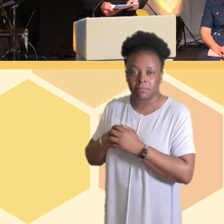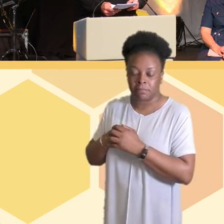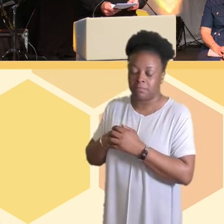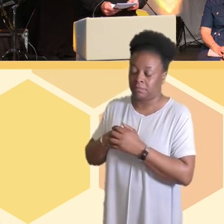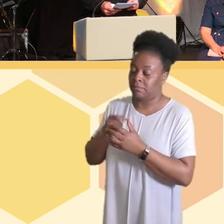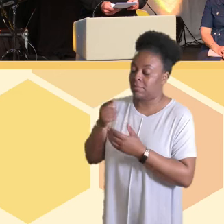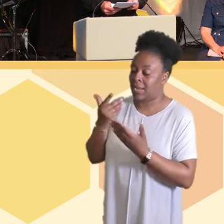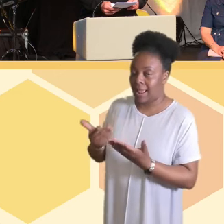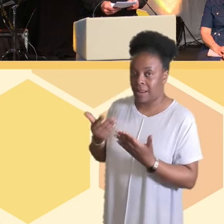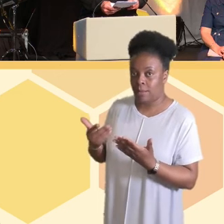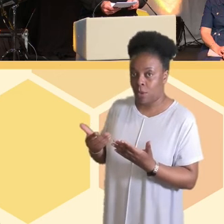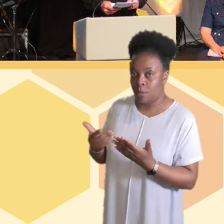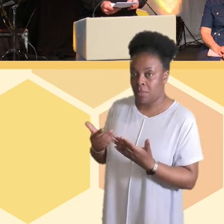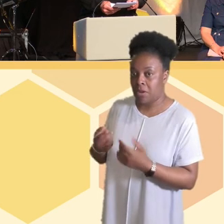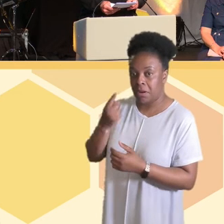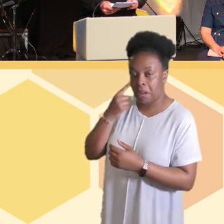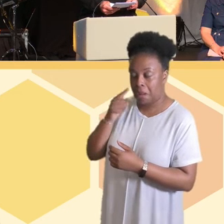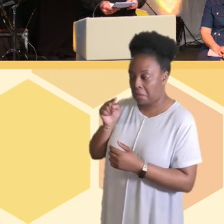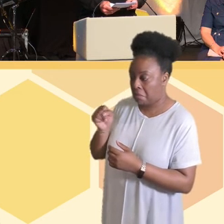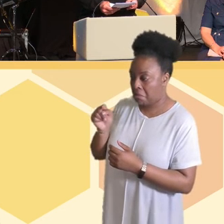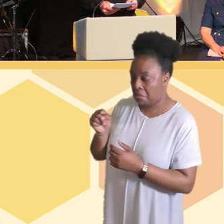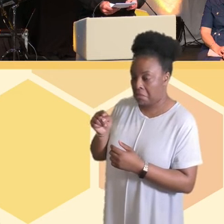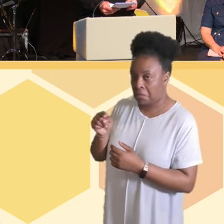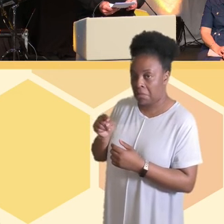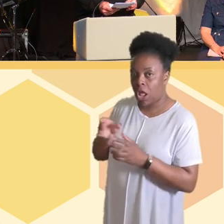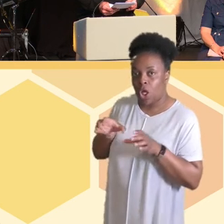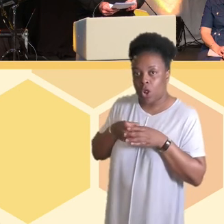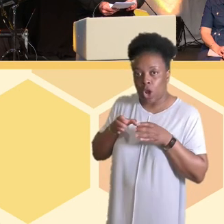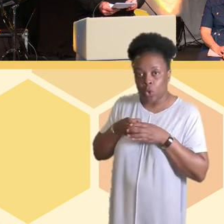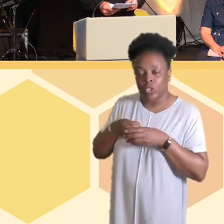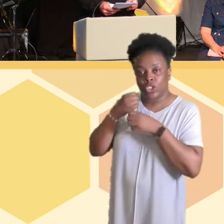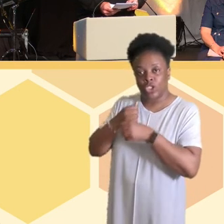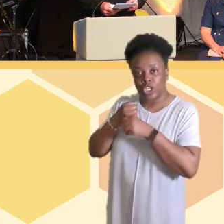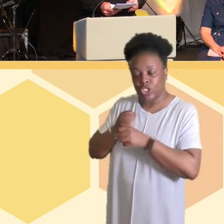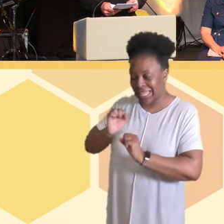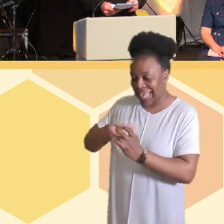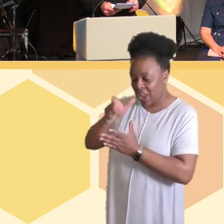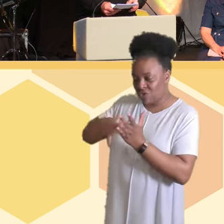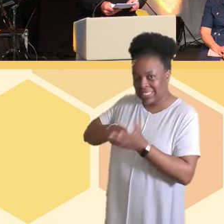put the union's share of receipts from closed churches into this fund, along with